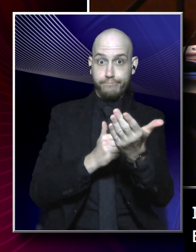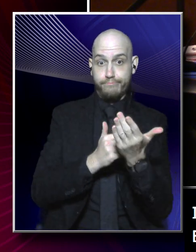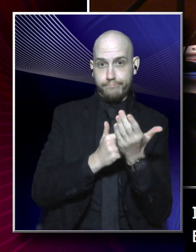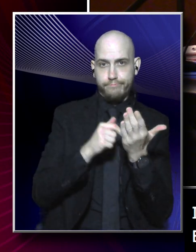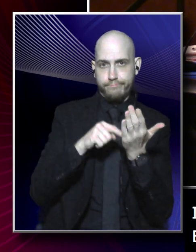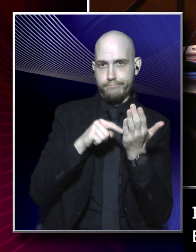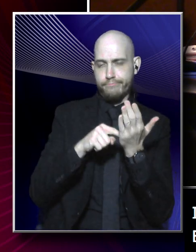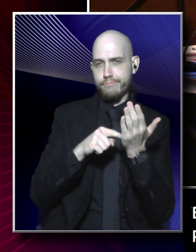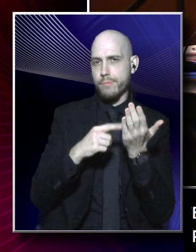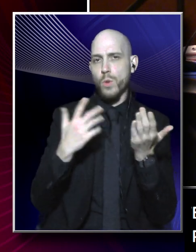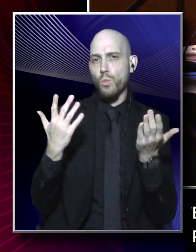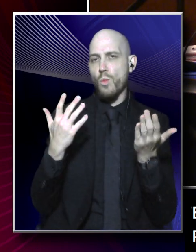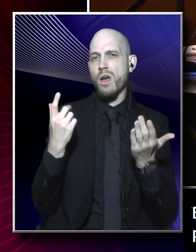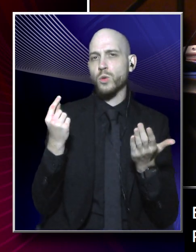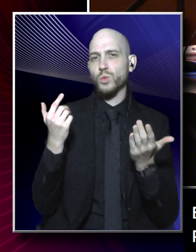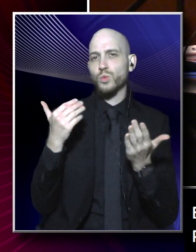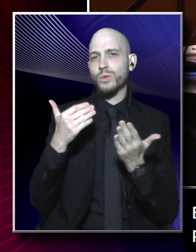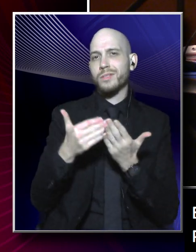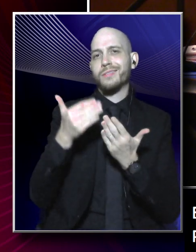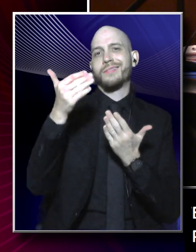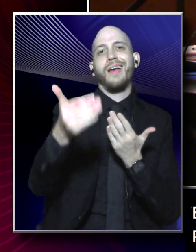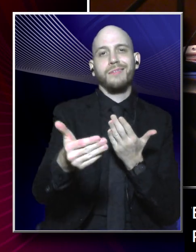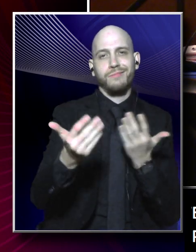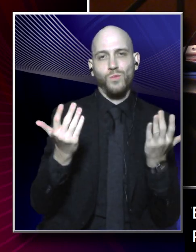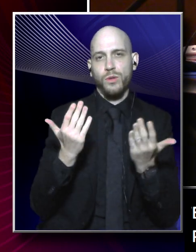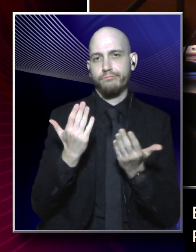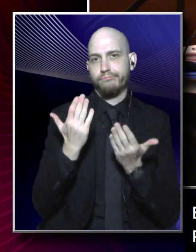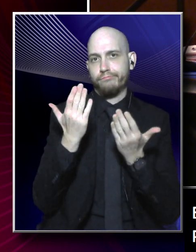next steps, making the recommendations.